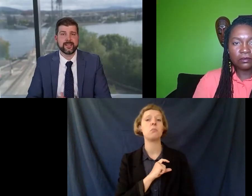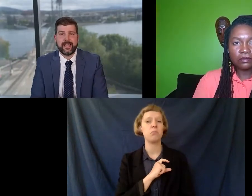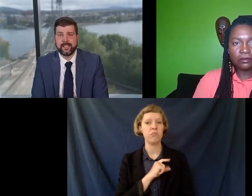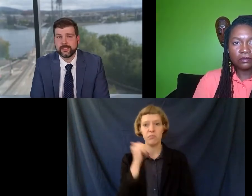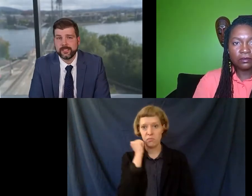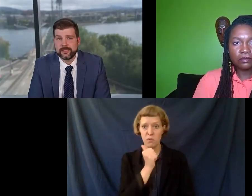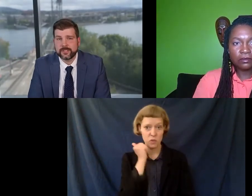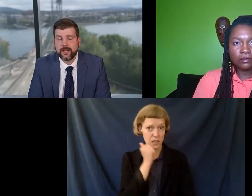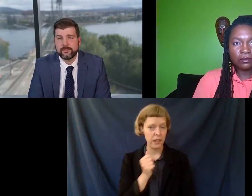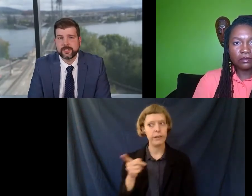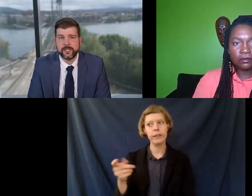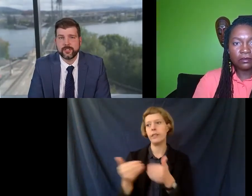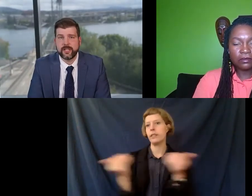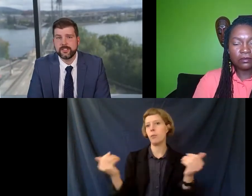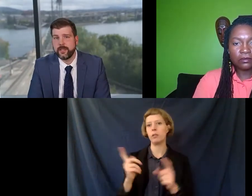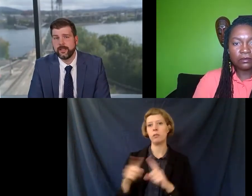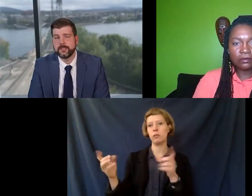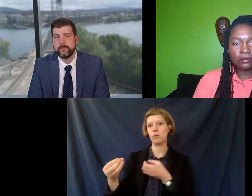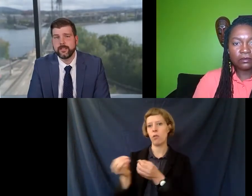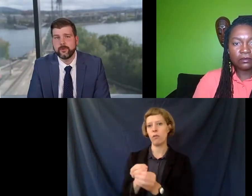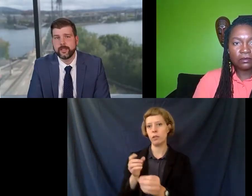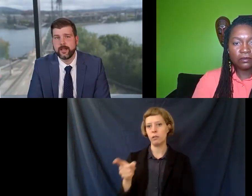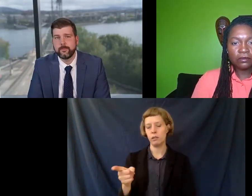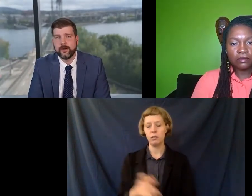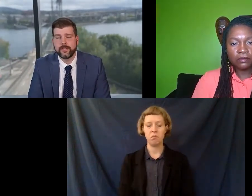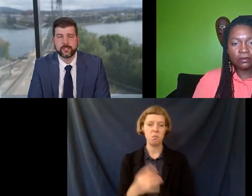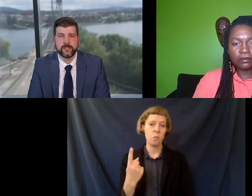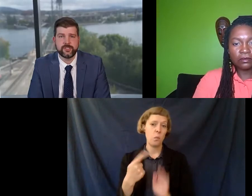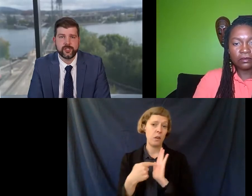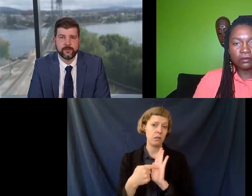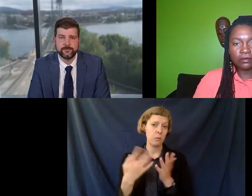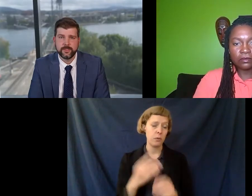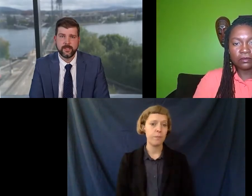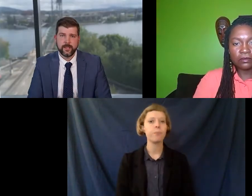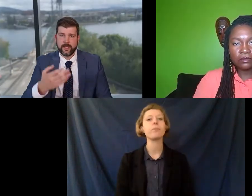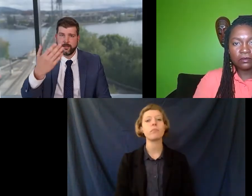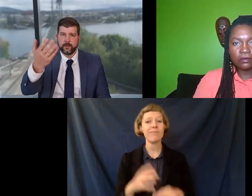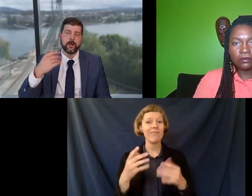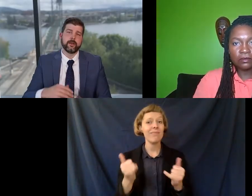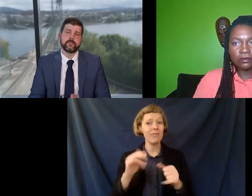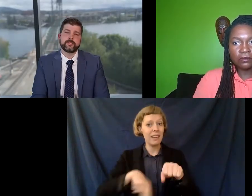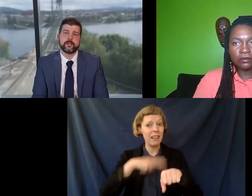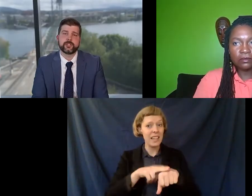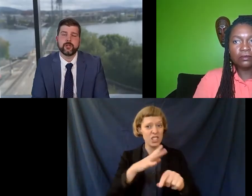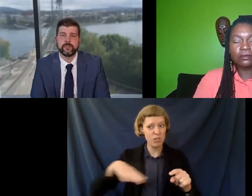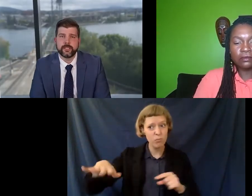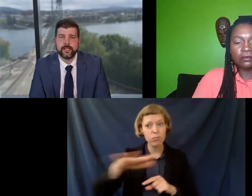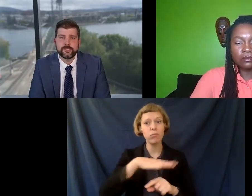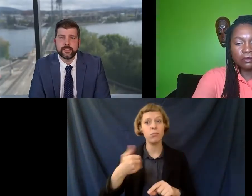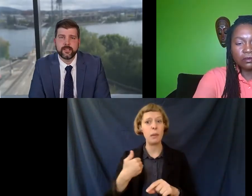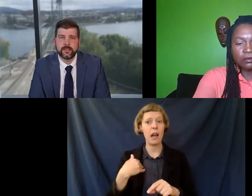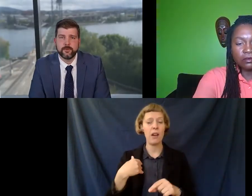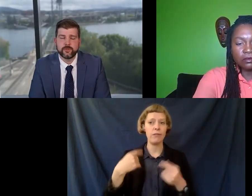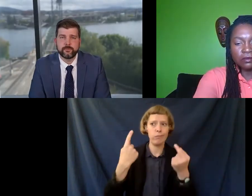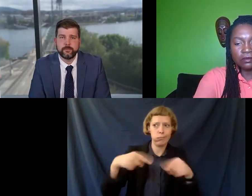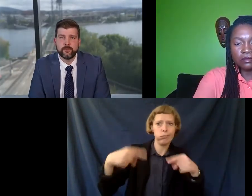I think nationally, there's a conversation and a debate going on about attorneys general. And we brought up the Derek Chauvin case,